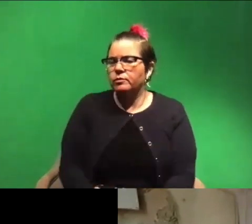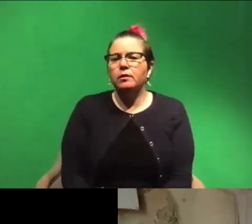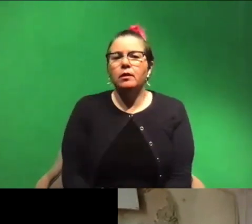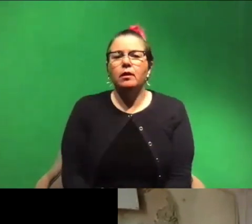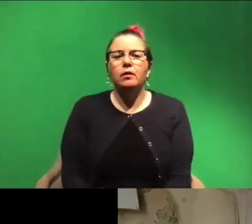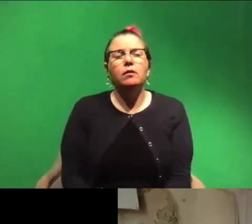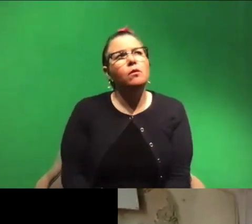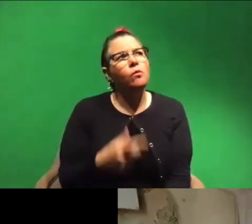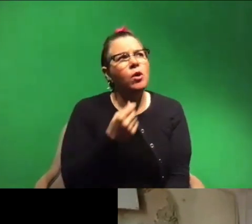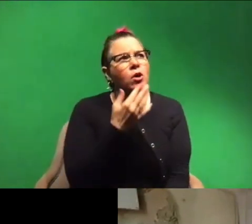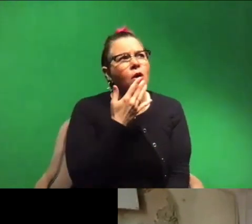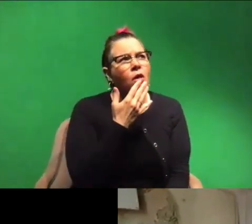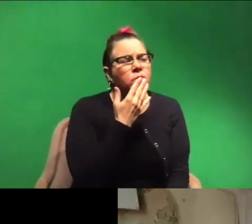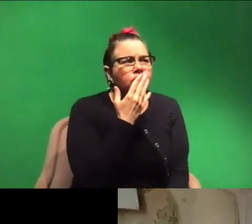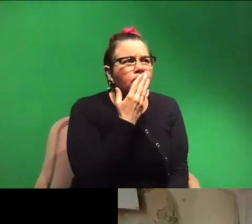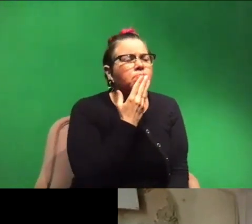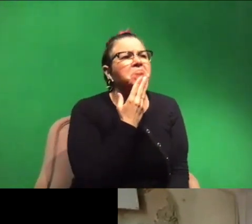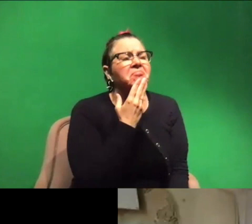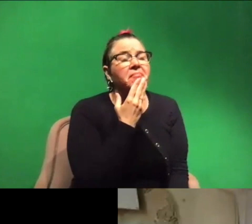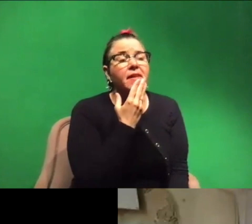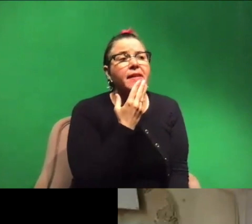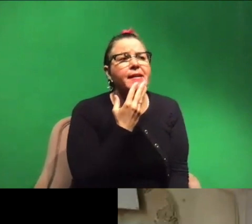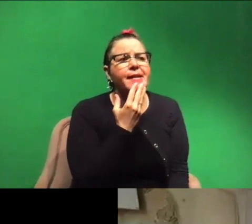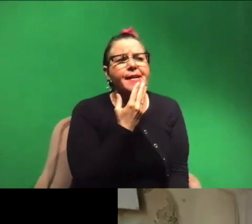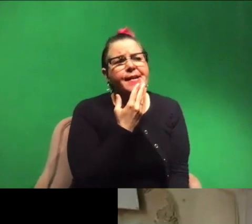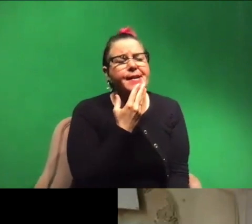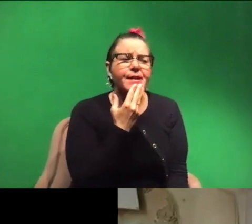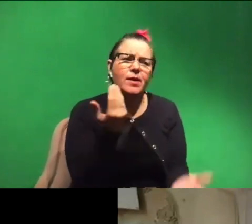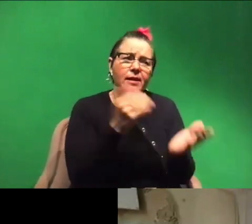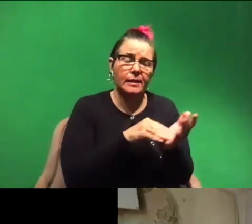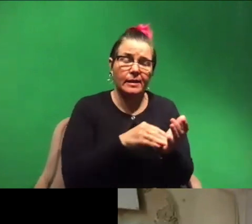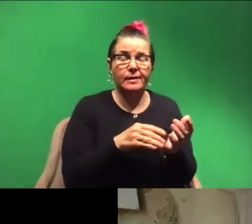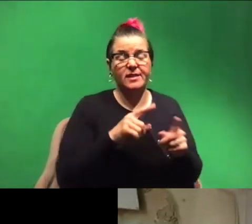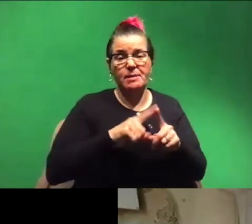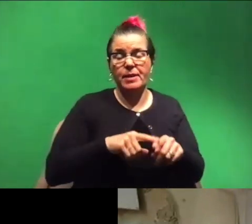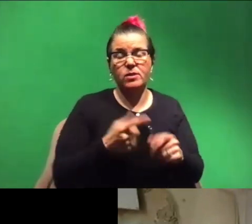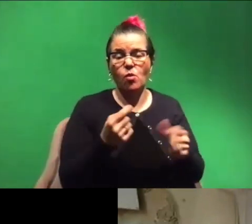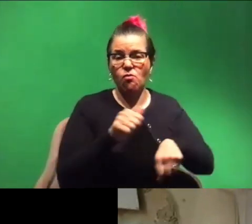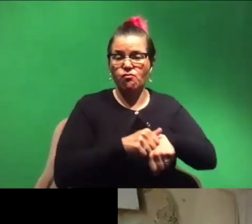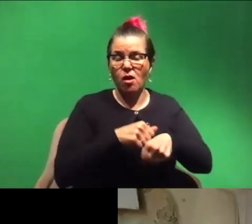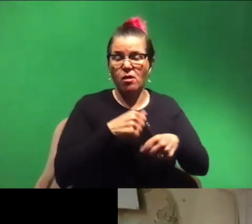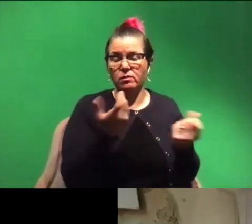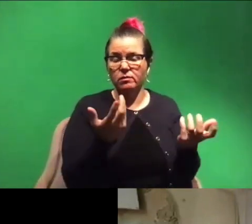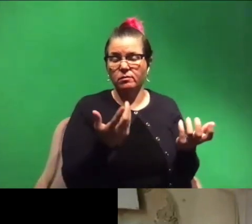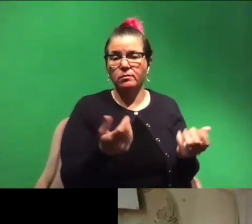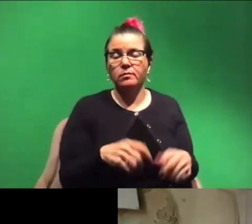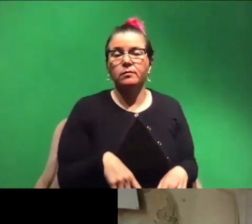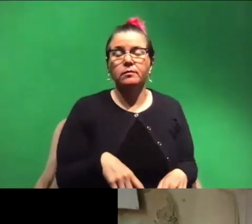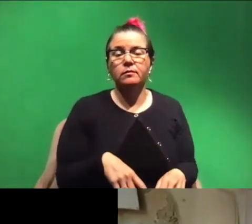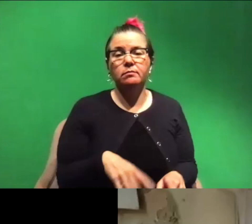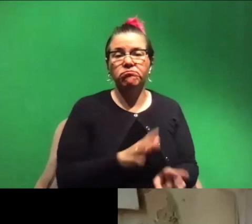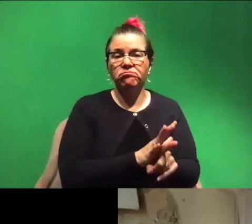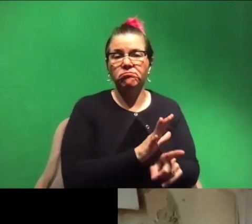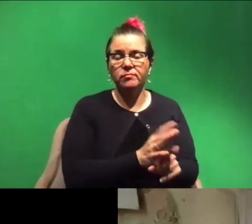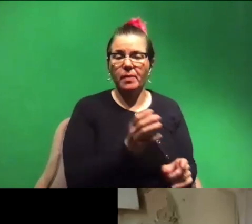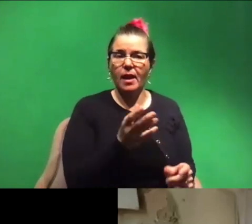What colors can mountains be? I guess that, again, that entirely depends on what rock they're made out of, and that's about the chemistry